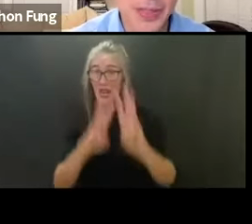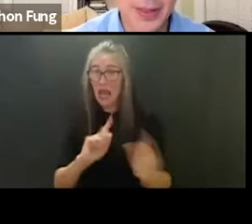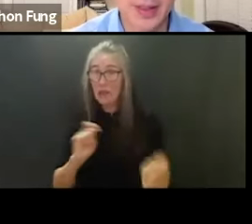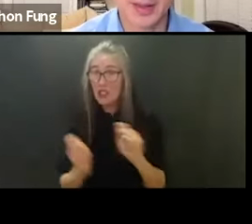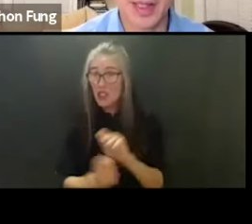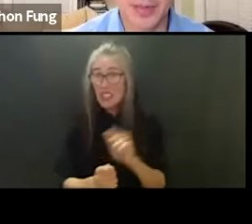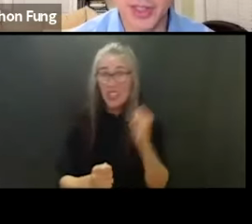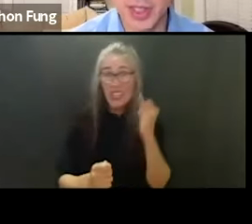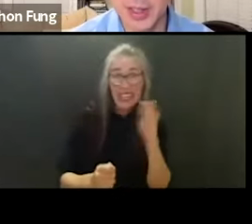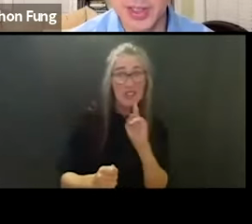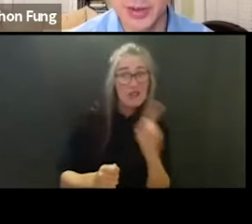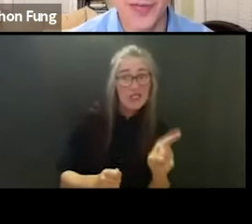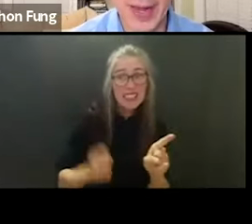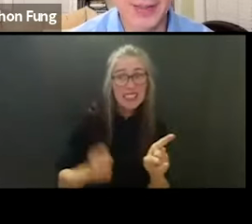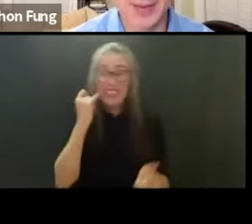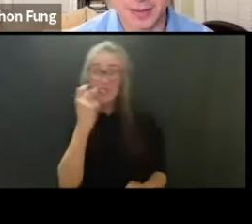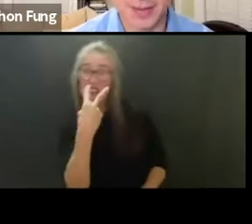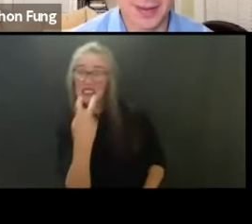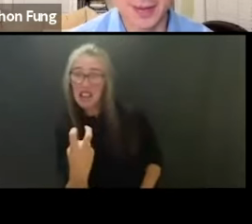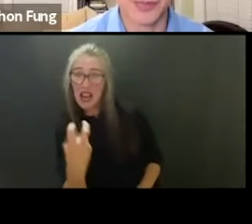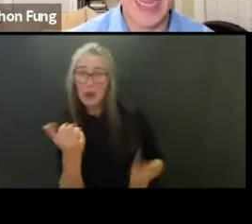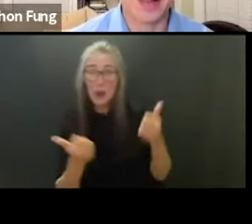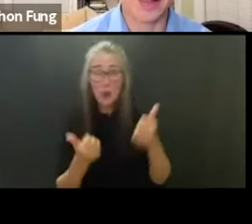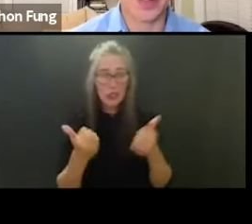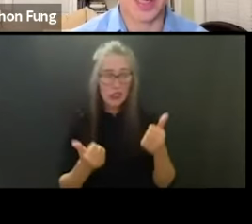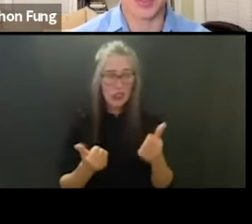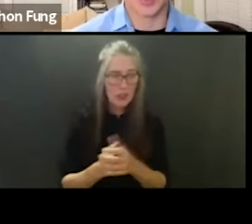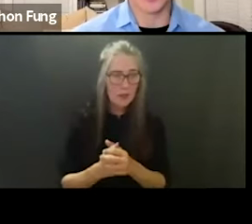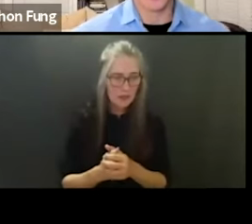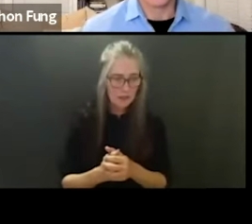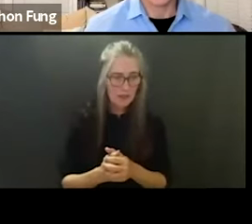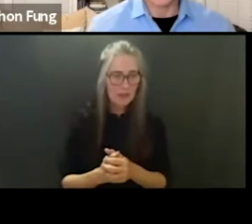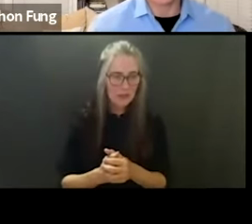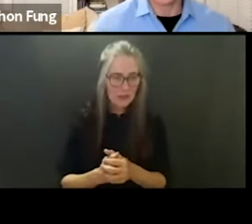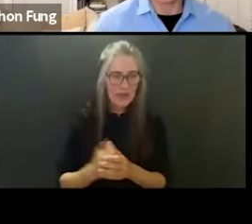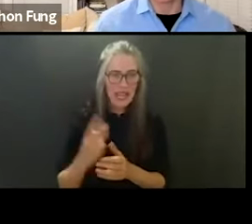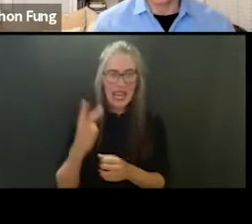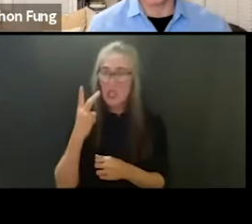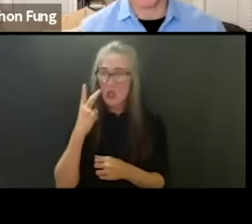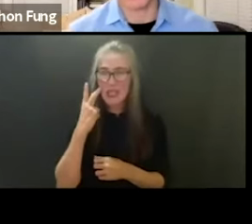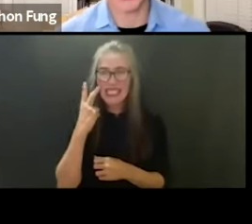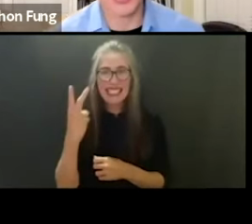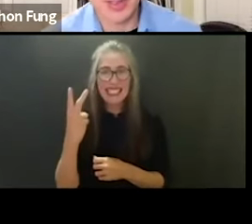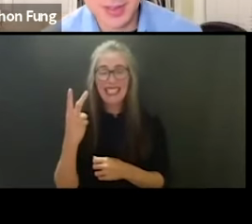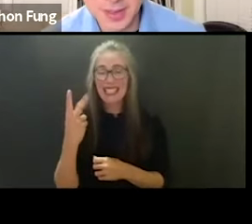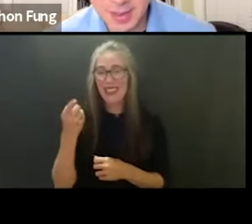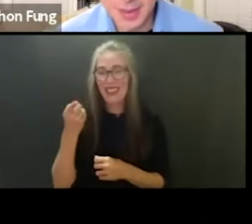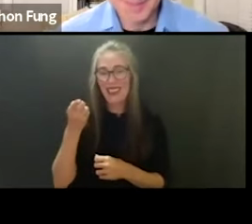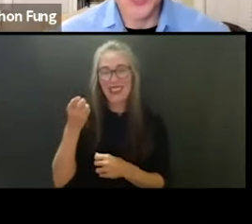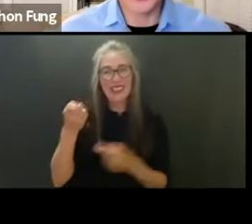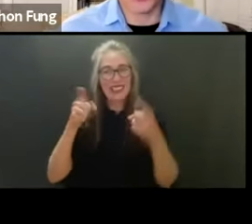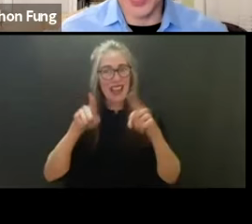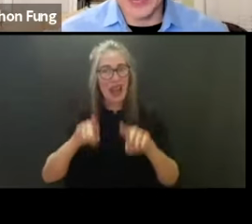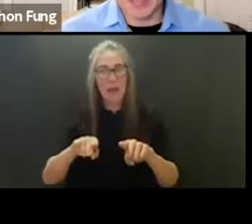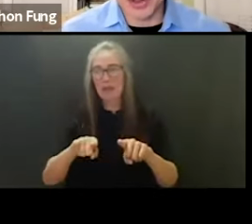in Europe, I think, on climate change and the facts or the reality of climate change. And in the immediate moment, you can see